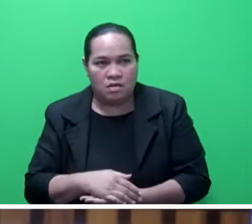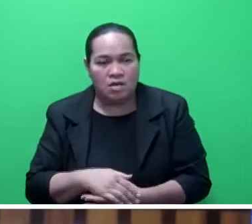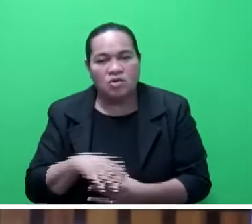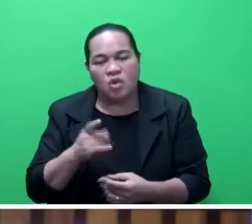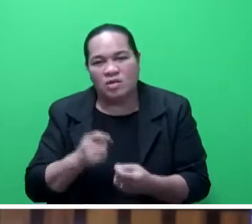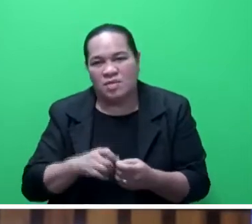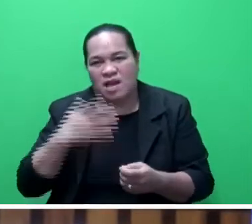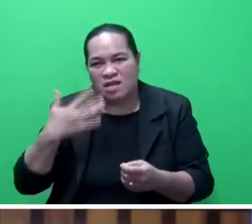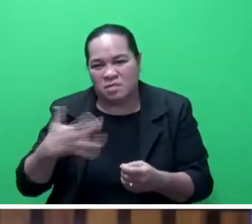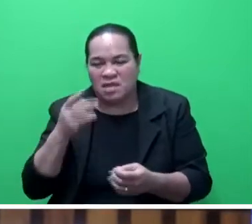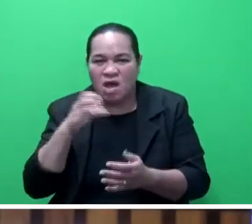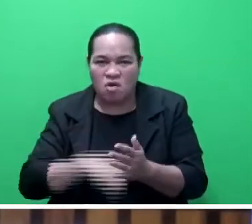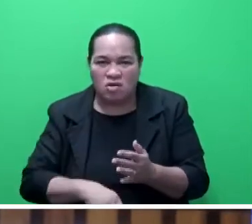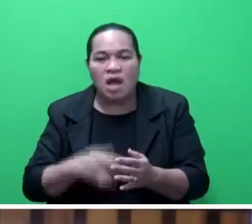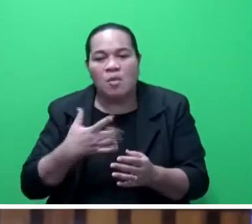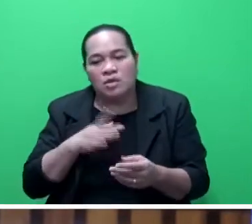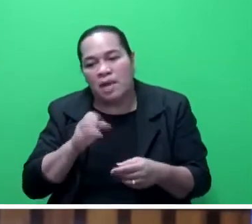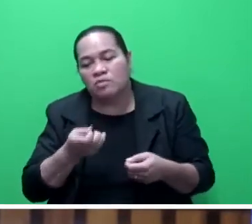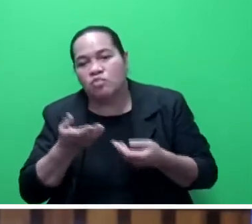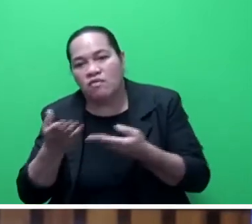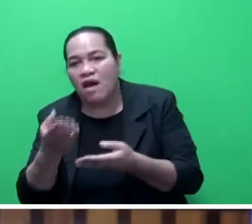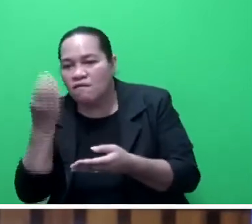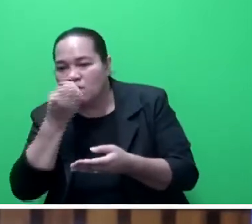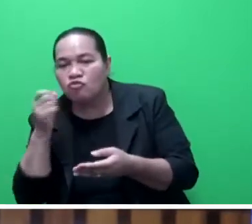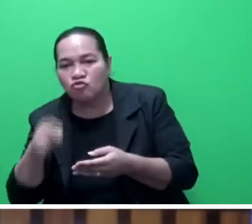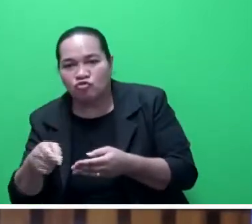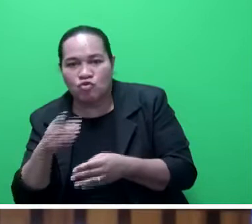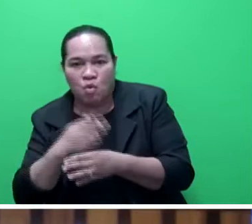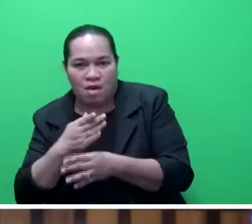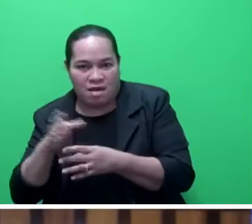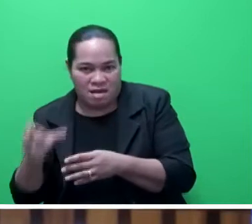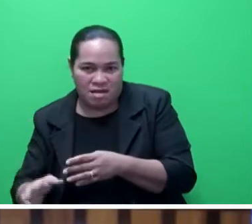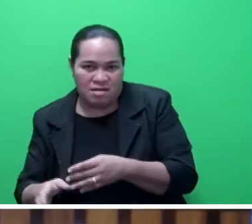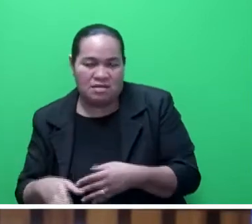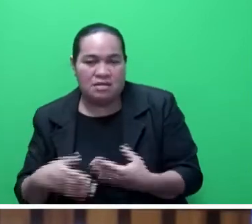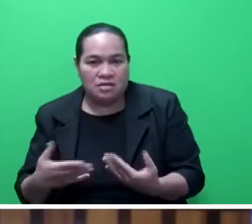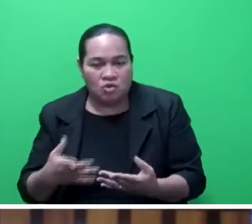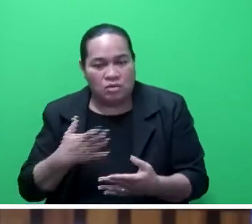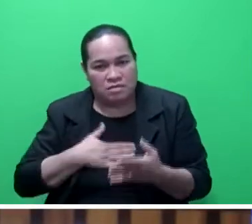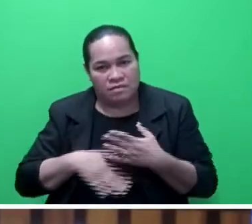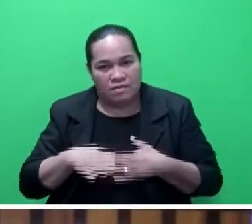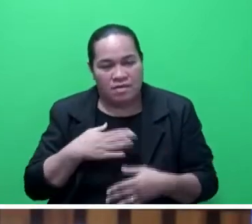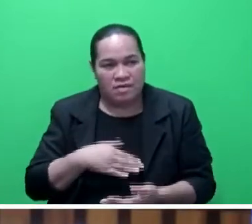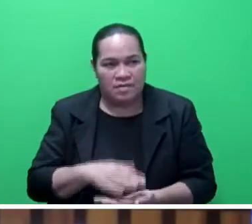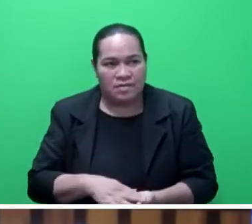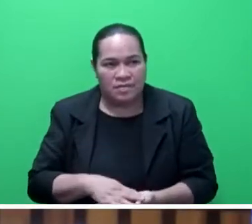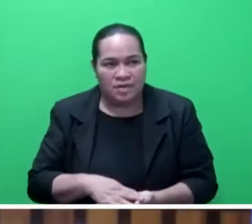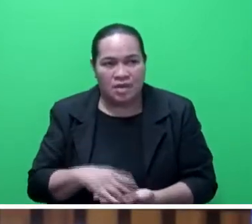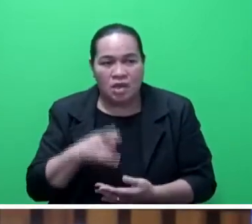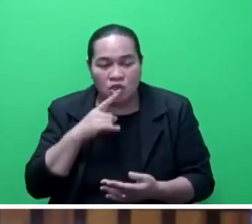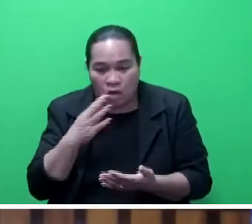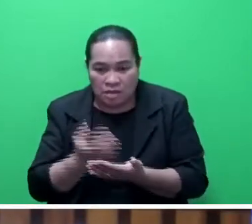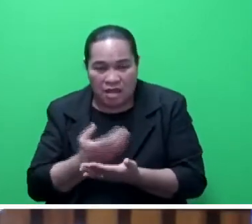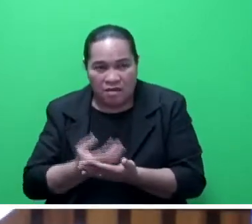as they are compelled to provide food and other demands of the cane cutters. Therefore, Mr. Speaker, says such costs will be avoided, and with the additional savings in their